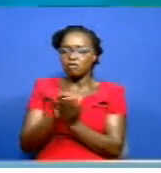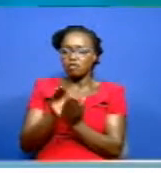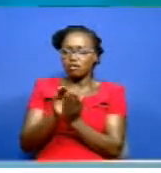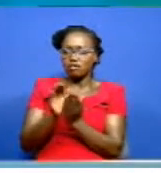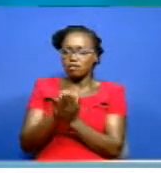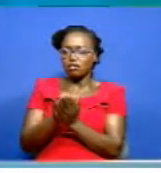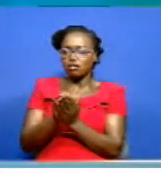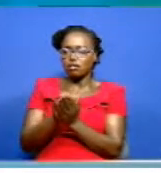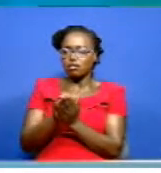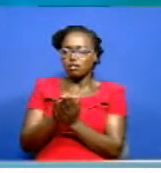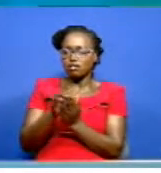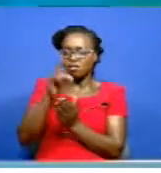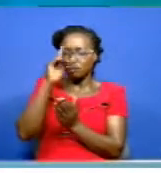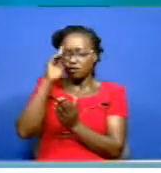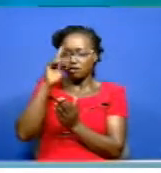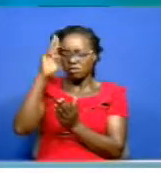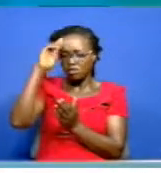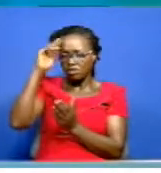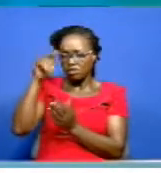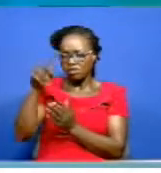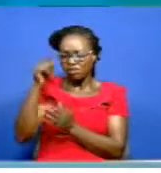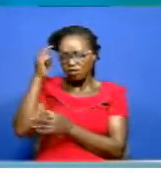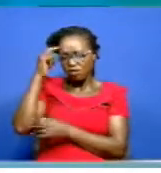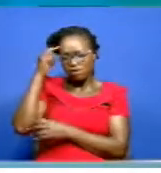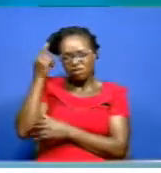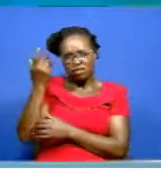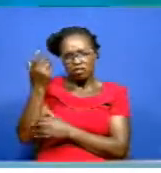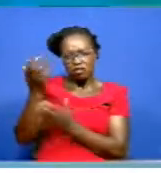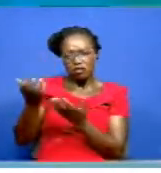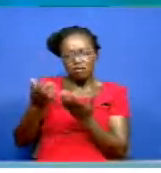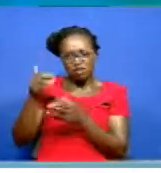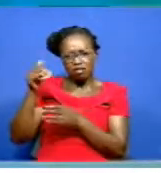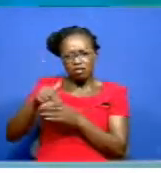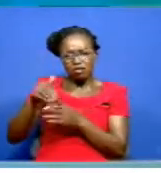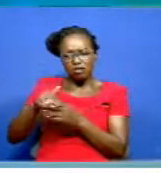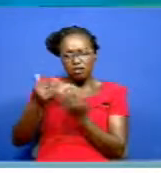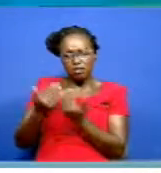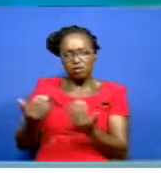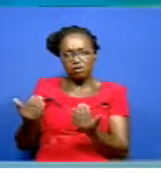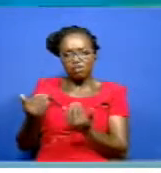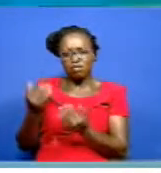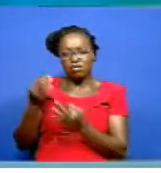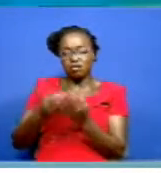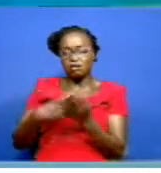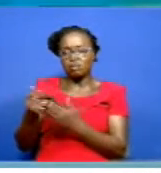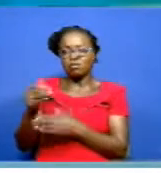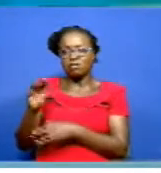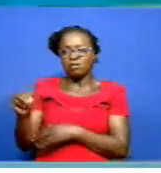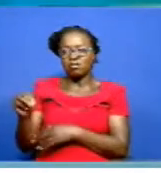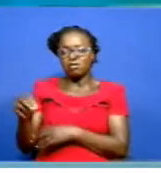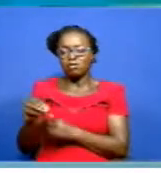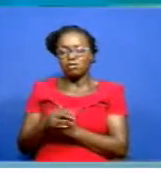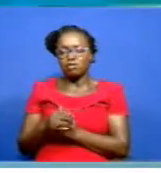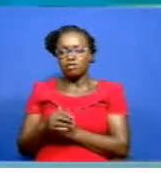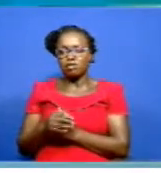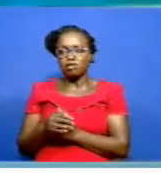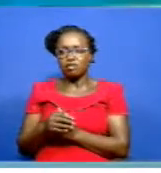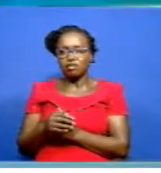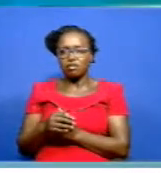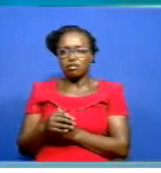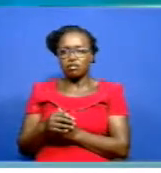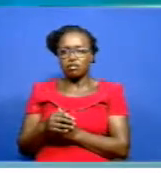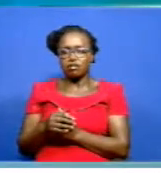that's the reason we were sort of thinking, we need to invest in equipment if we need to buy the Pfizer vaccine.